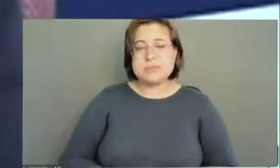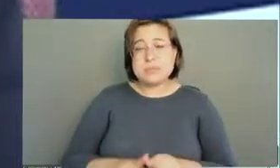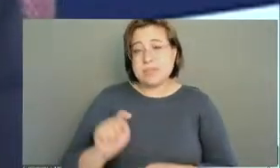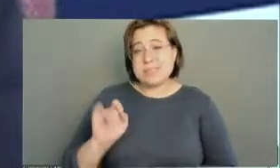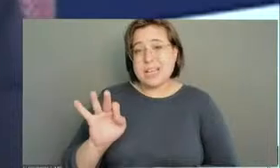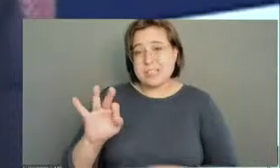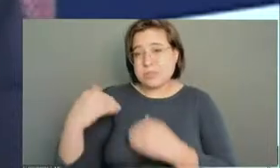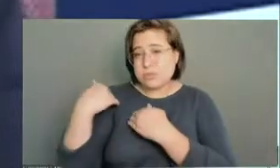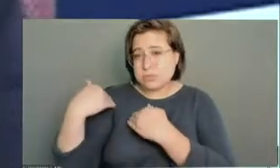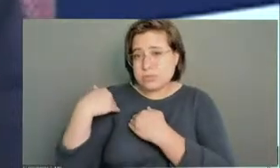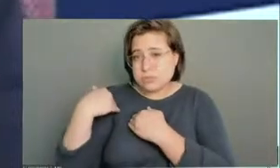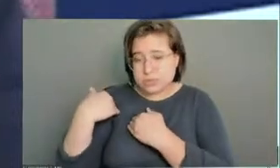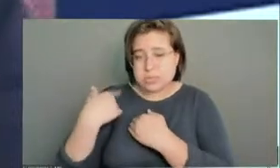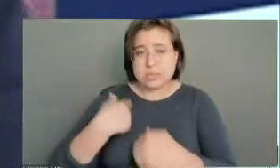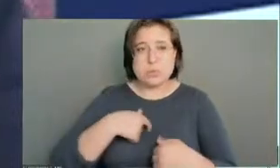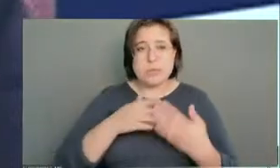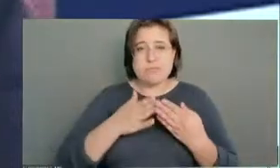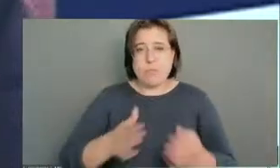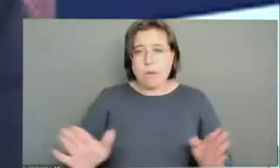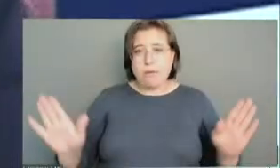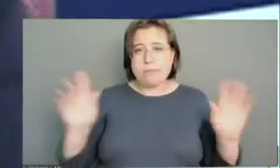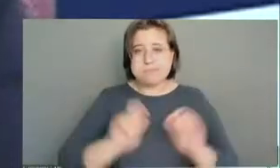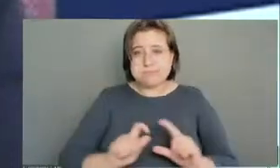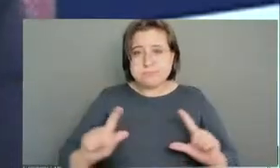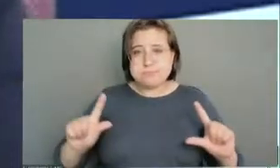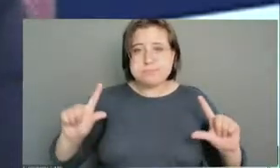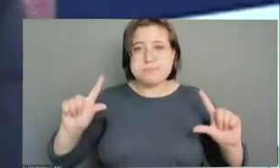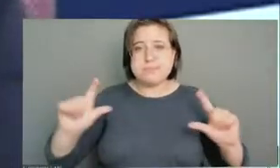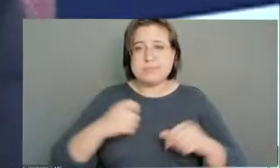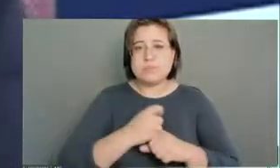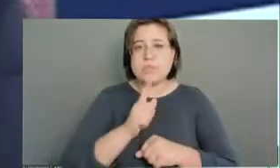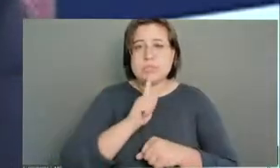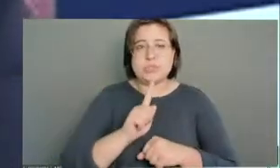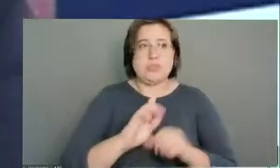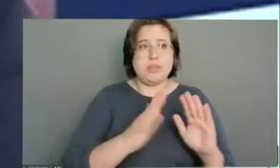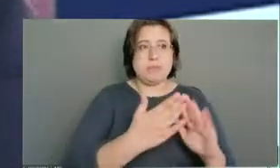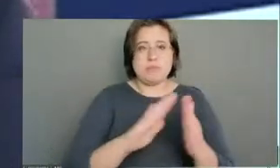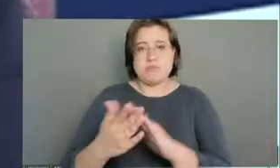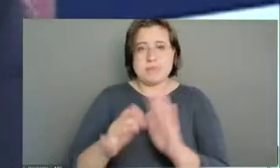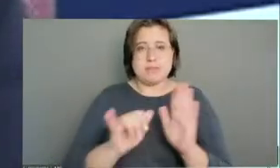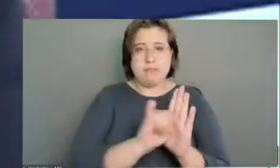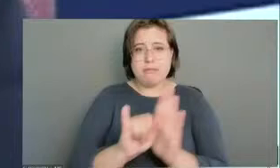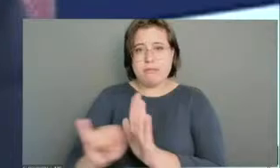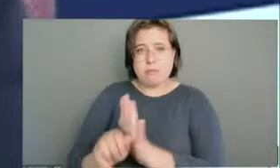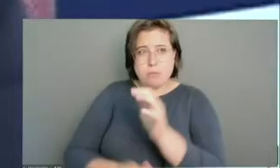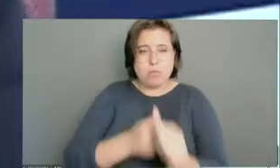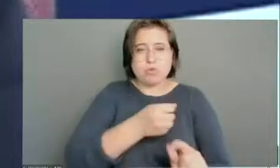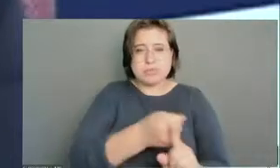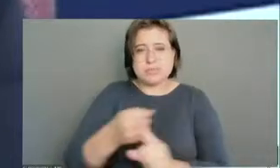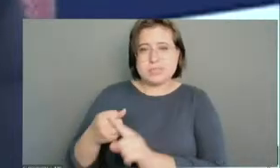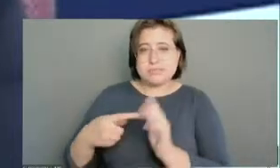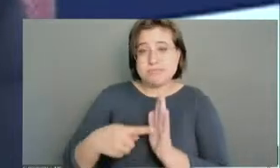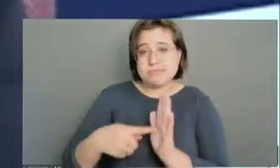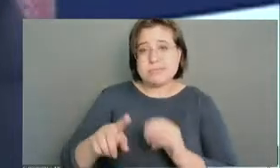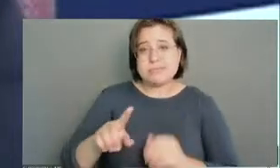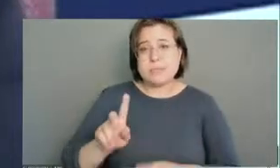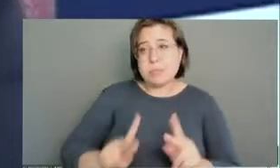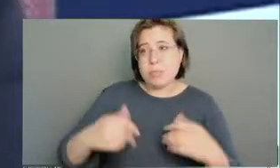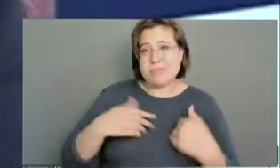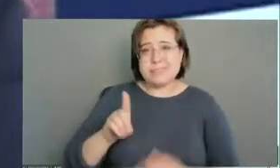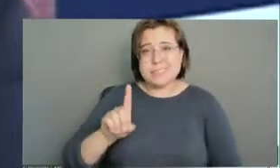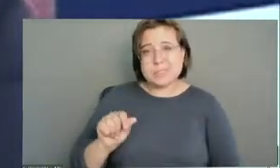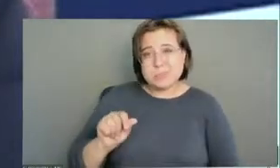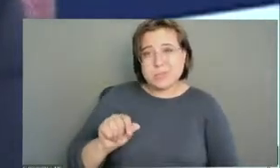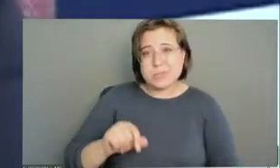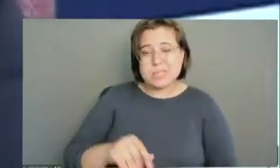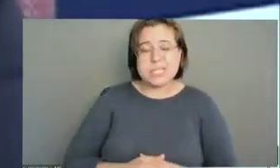necessary broad lens to center equity across the groups that are most affected: people with disabilities, those who are justice